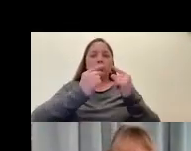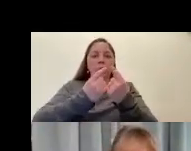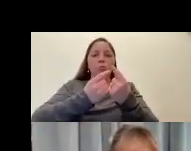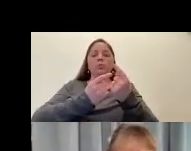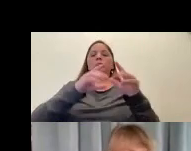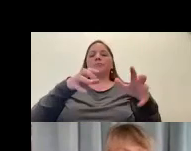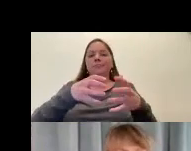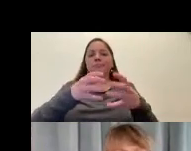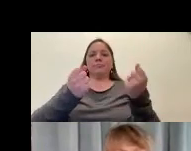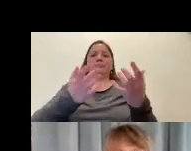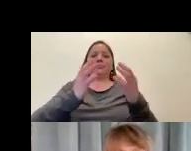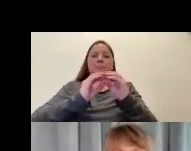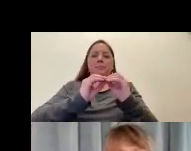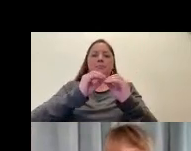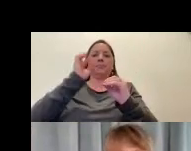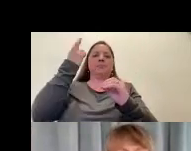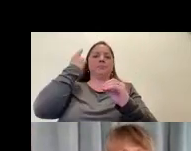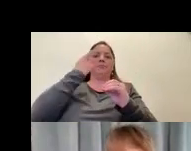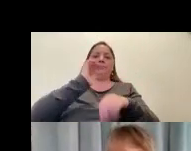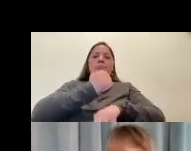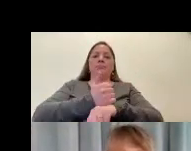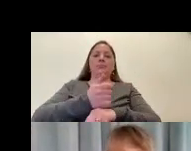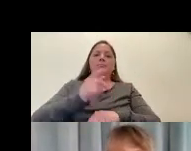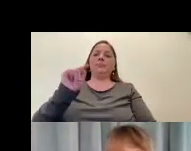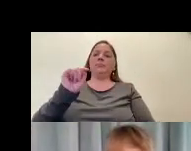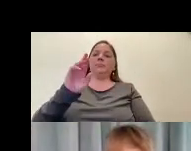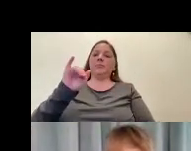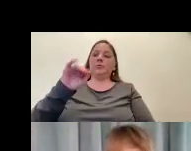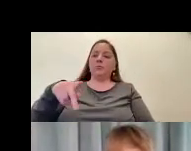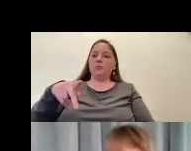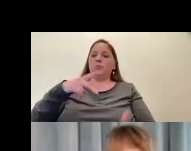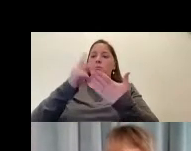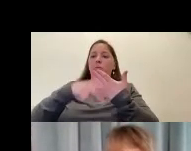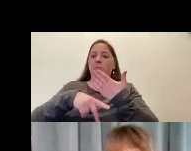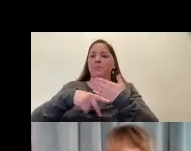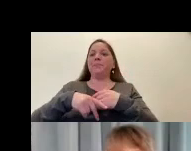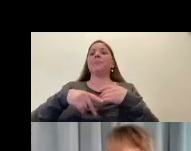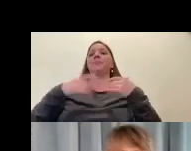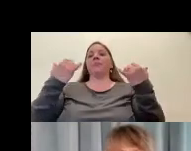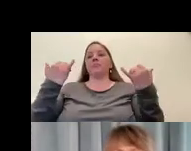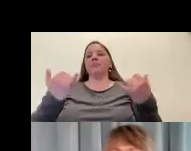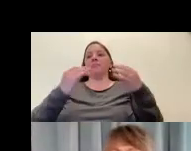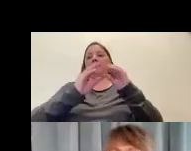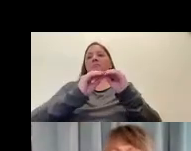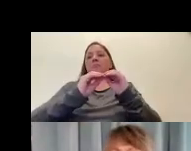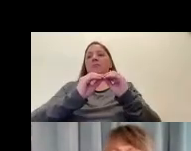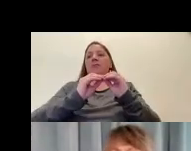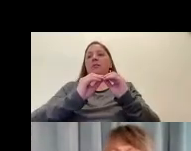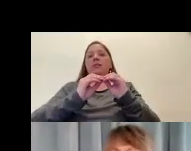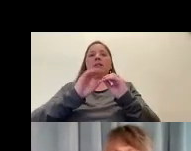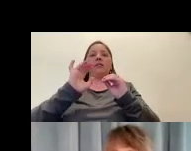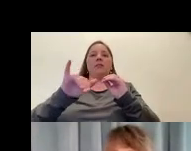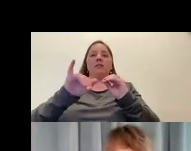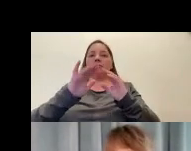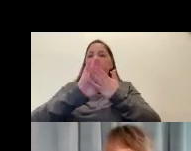they arrived to the TRIP program. And so since then, the TRIP program has been of